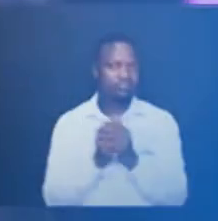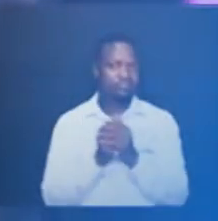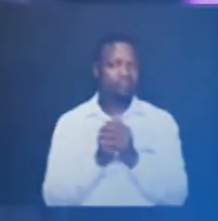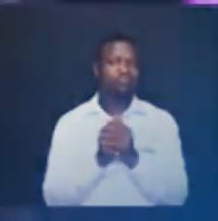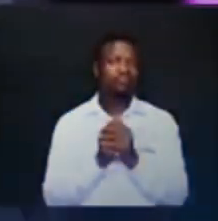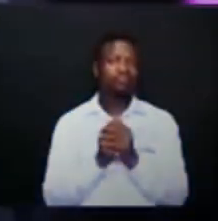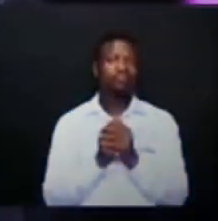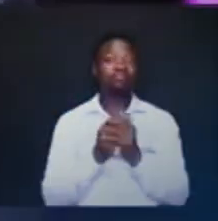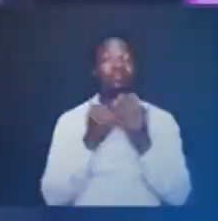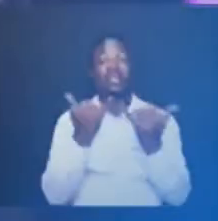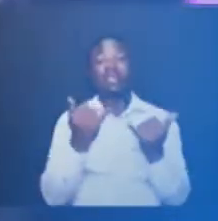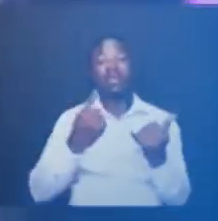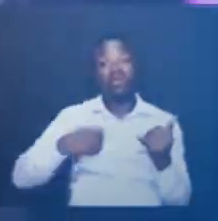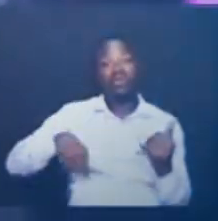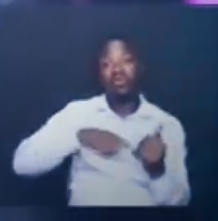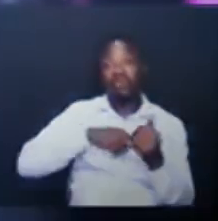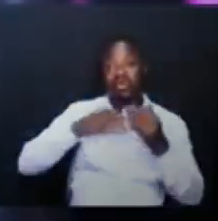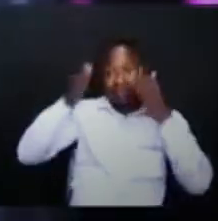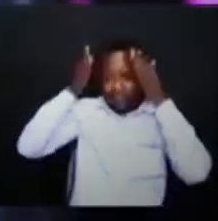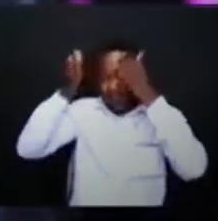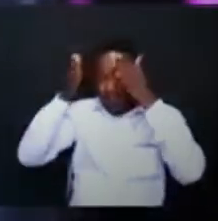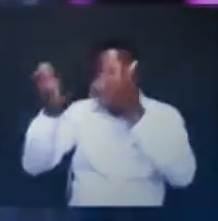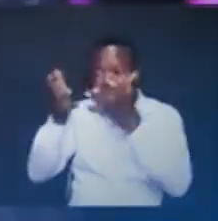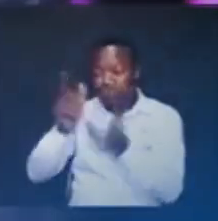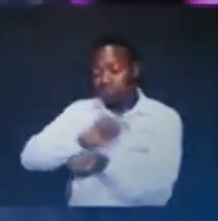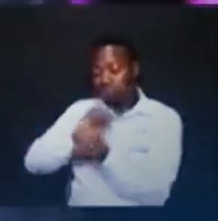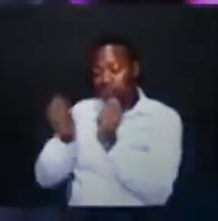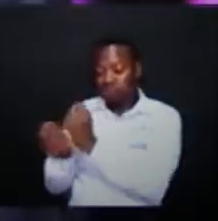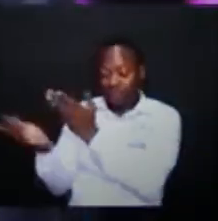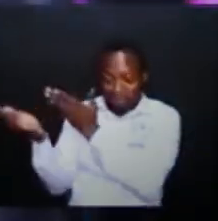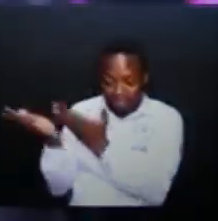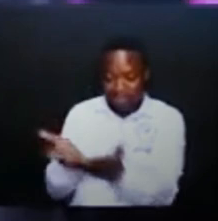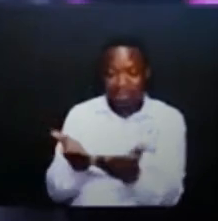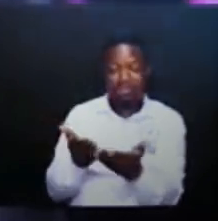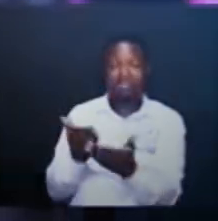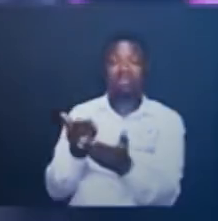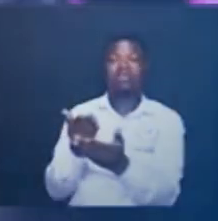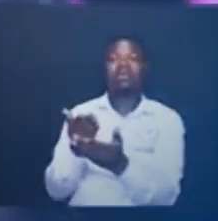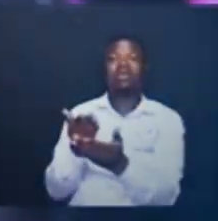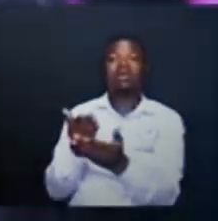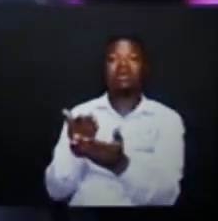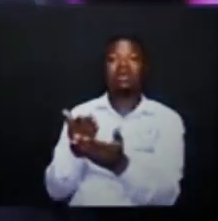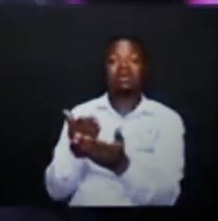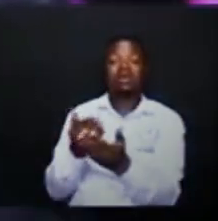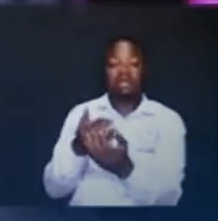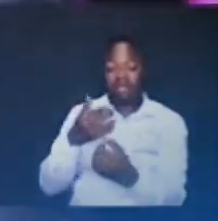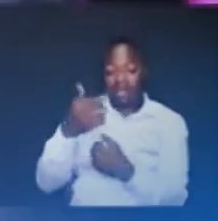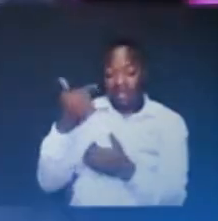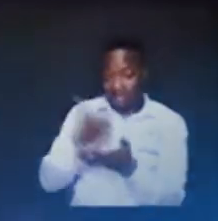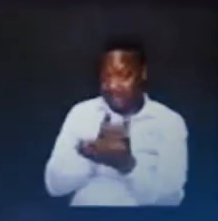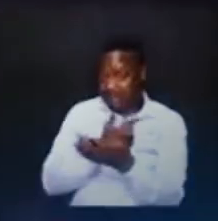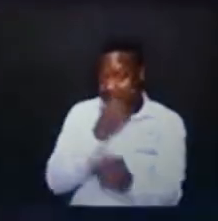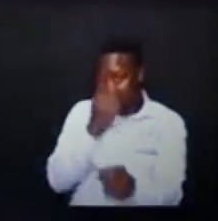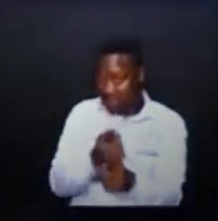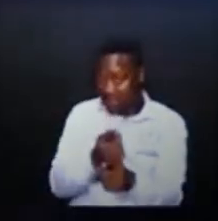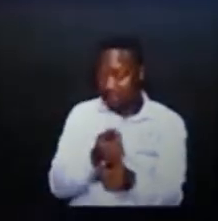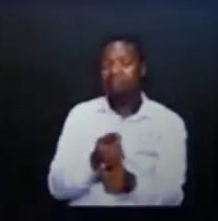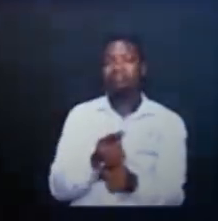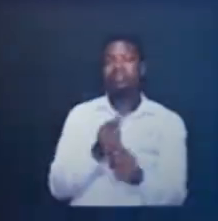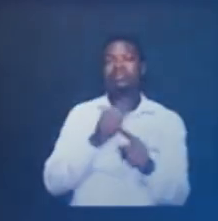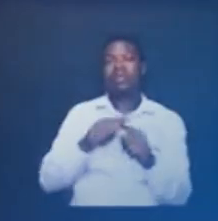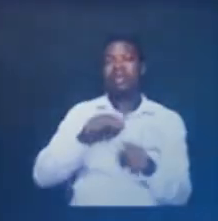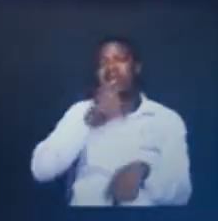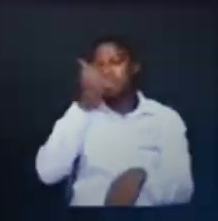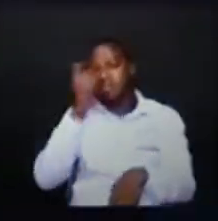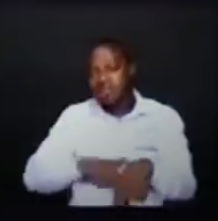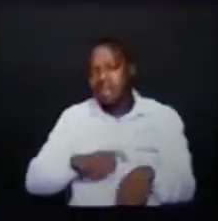Apart from the fact that we are determined to bring transformation on the land. Wom si ebo modern si edin sachira ebeba oman ni mu de. Any day that we go